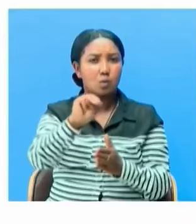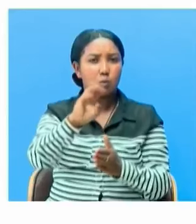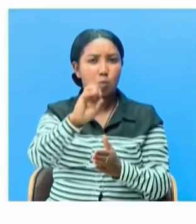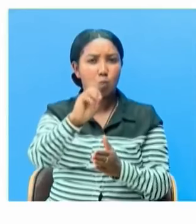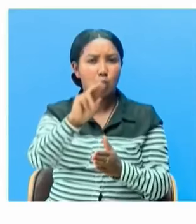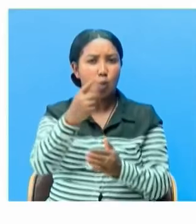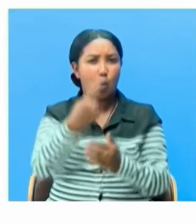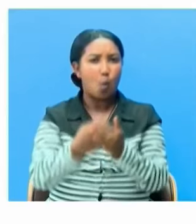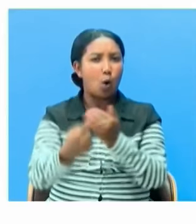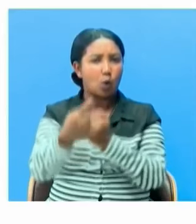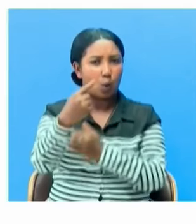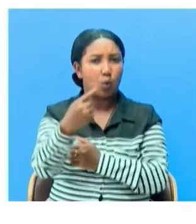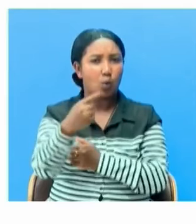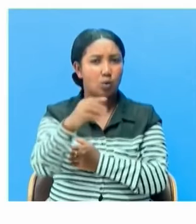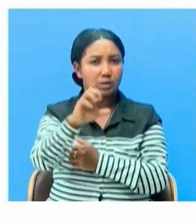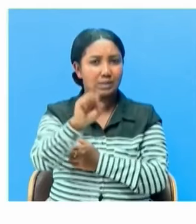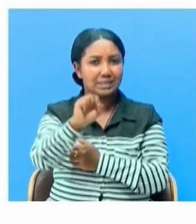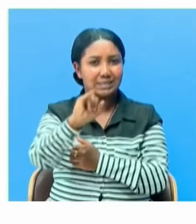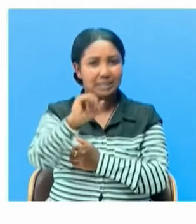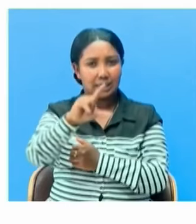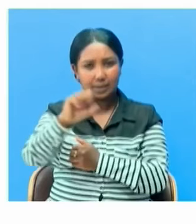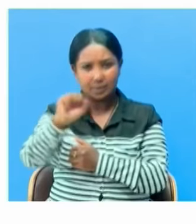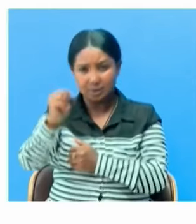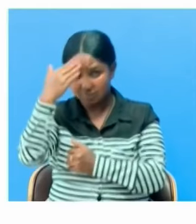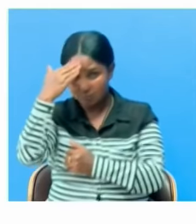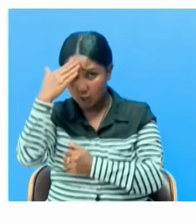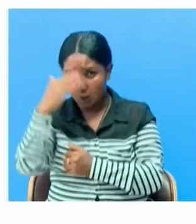mono? Monosyllabic.